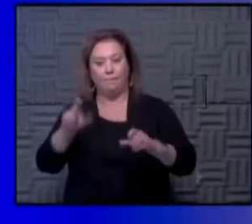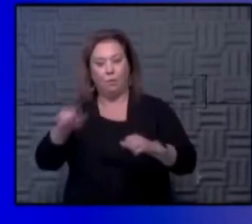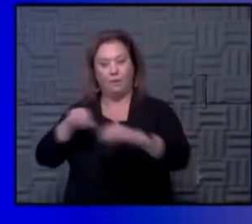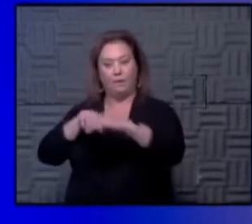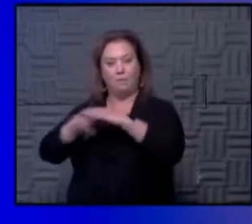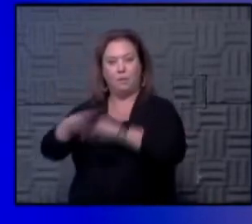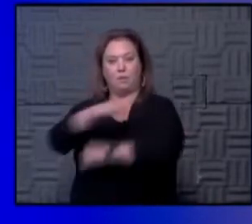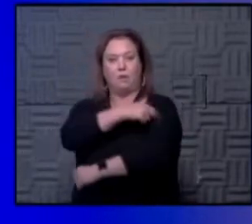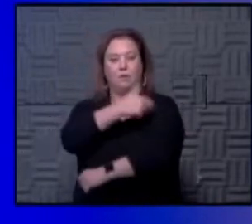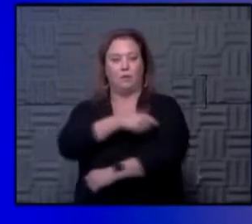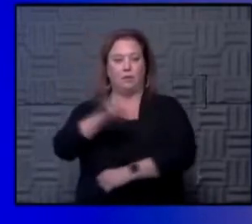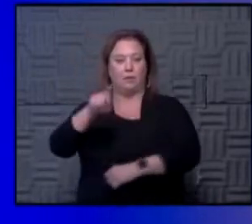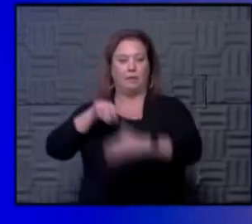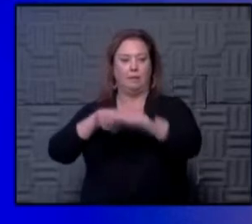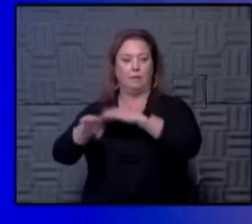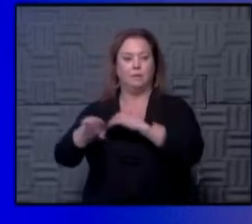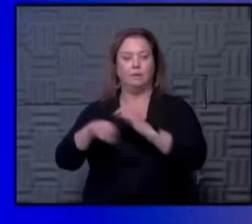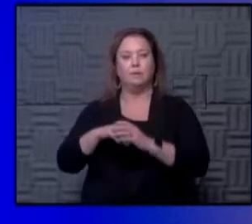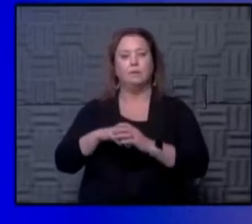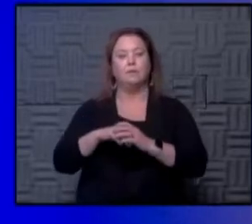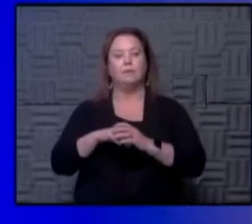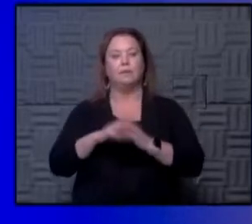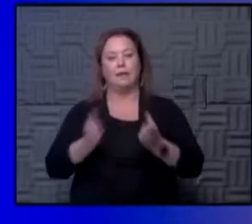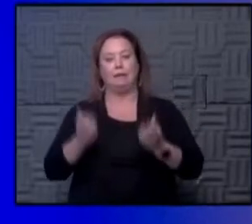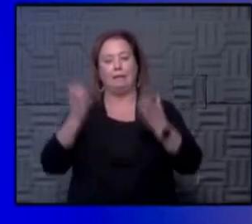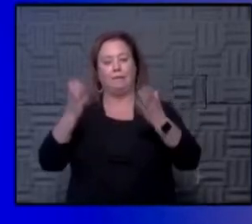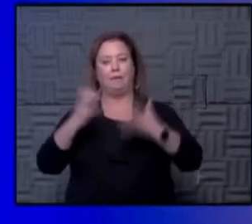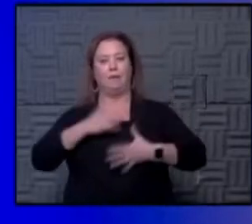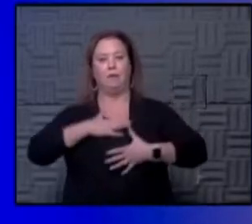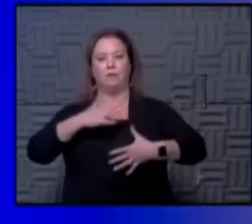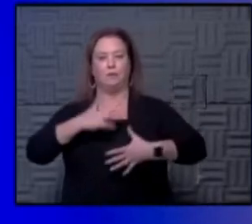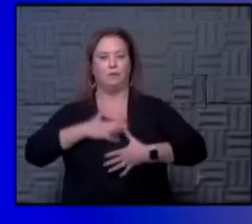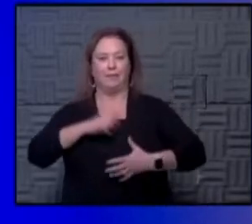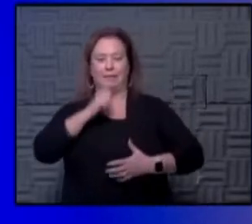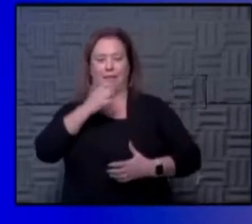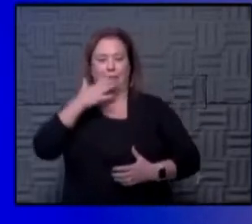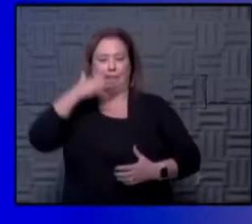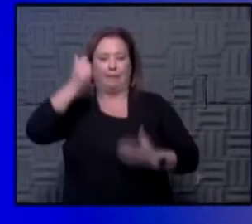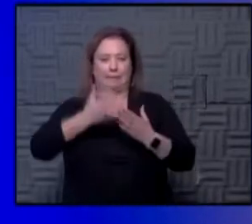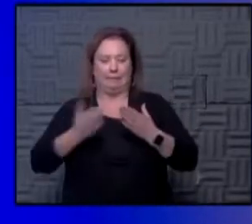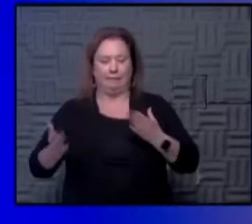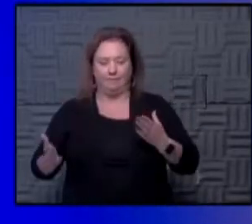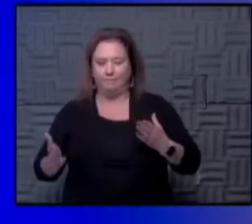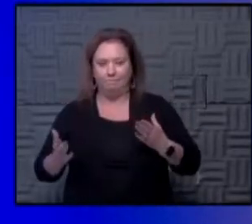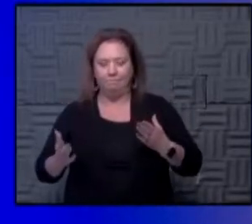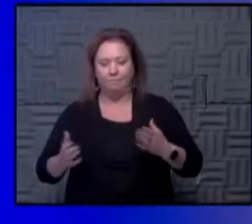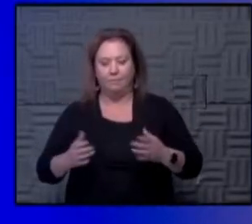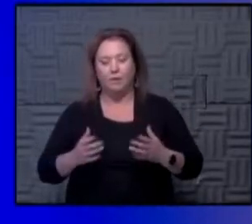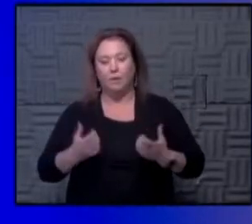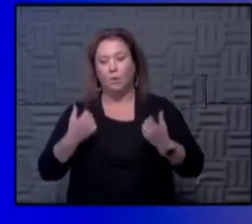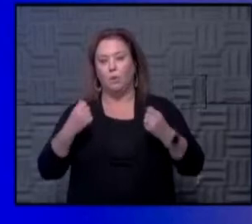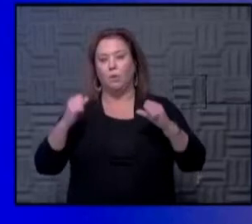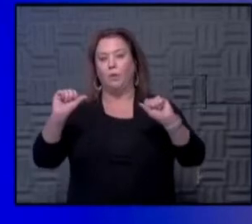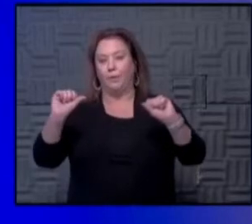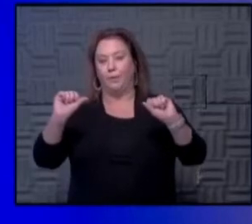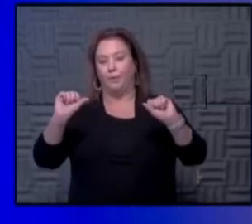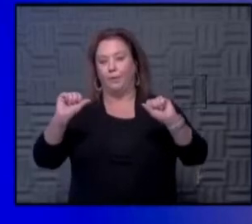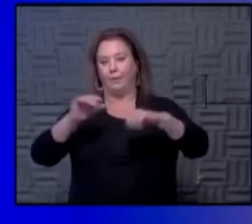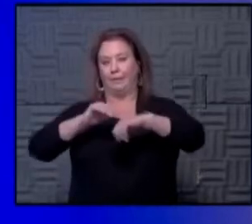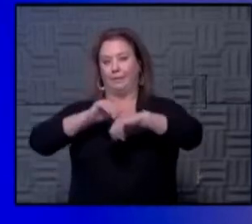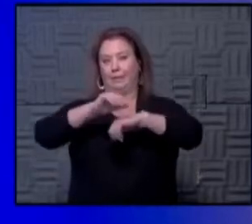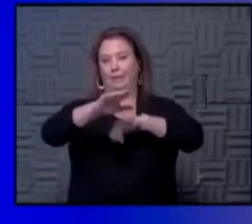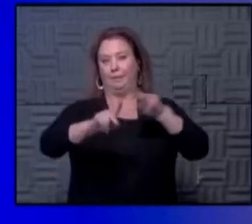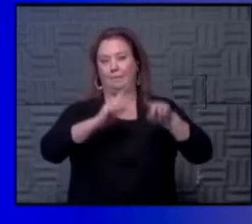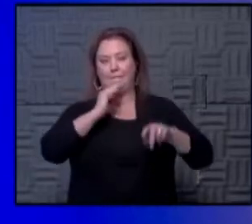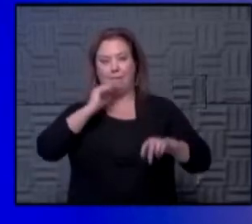the hospital, you need admission to the hospital. And just giving oxygen is probably not the best thing. So we certainly try to send